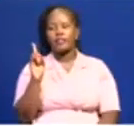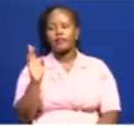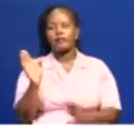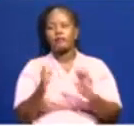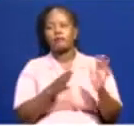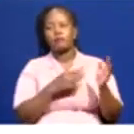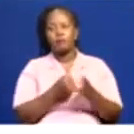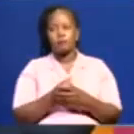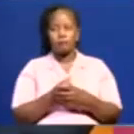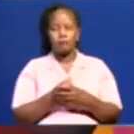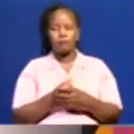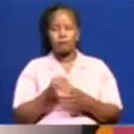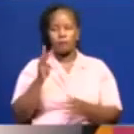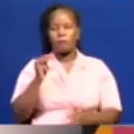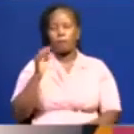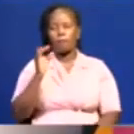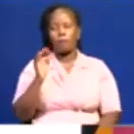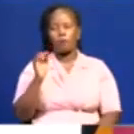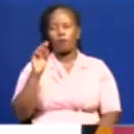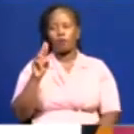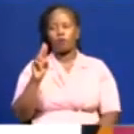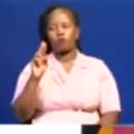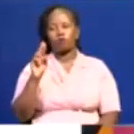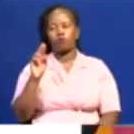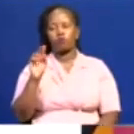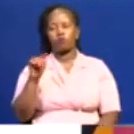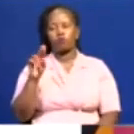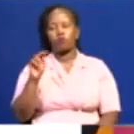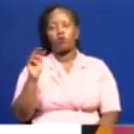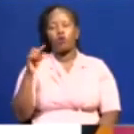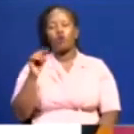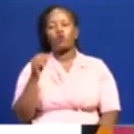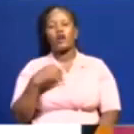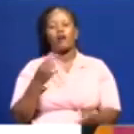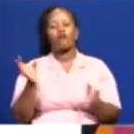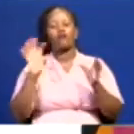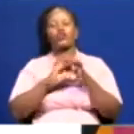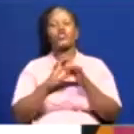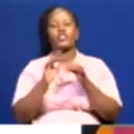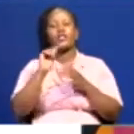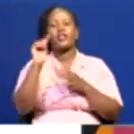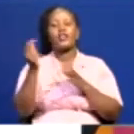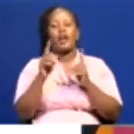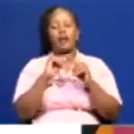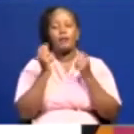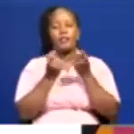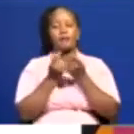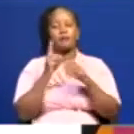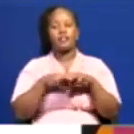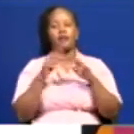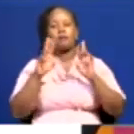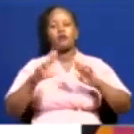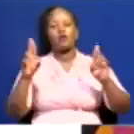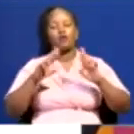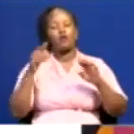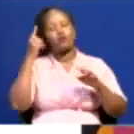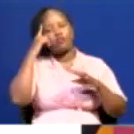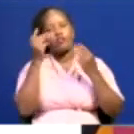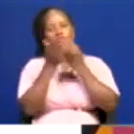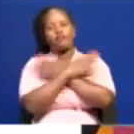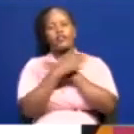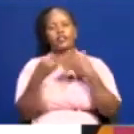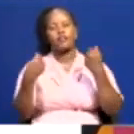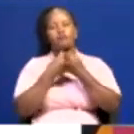Mshambulizi wa Duhel Michael Olunga amejiunga na timu ya taifa ya soka Harambee Stars inapojiandaa kwa mechi za kirafiki dhidi ya Qatar na